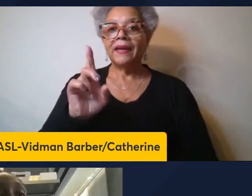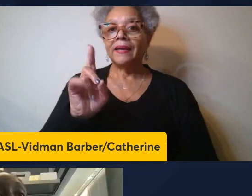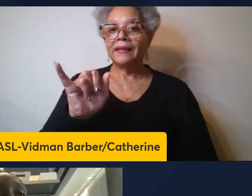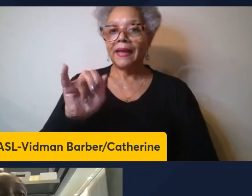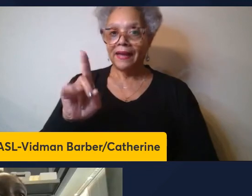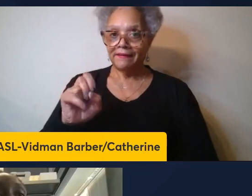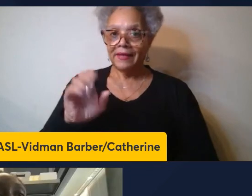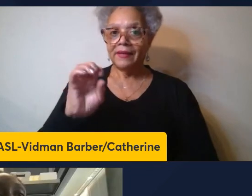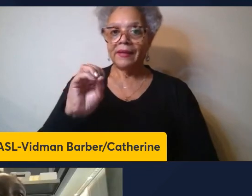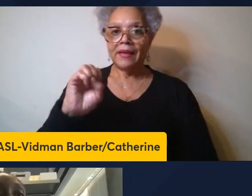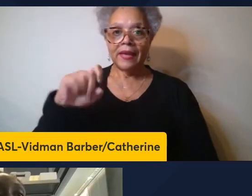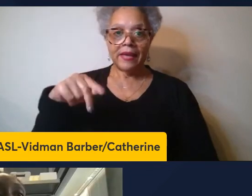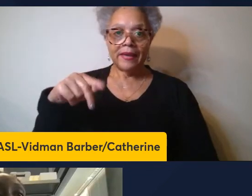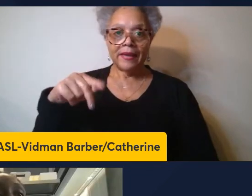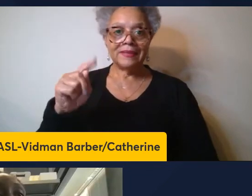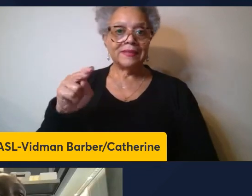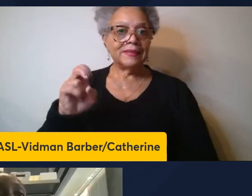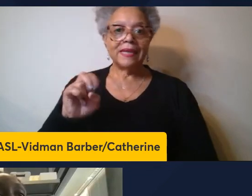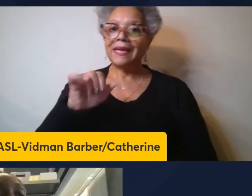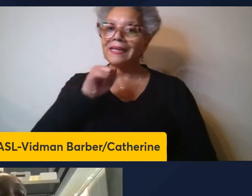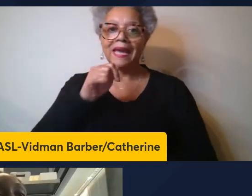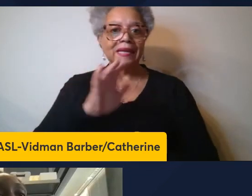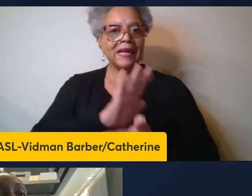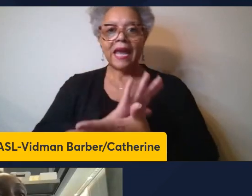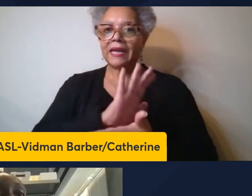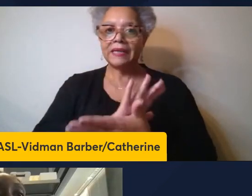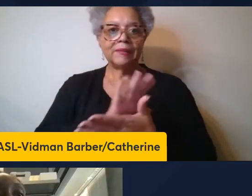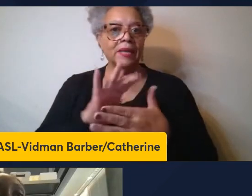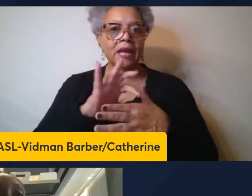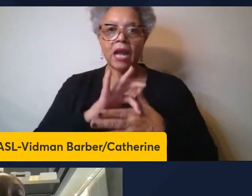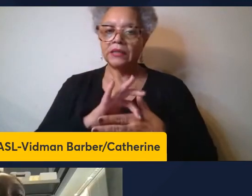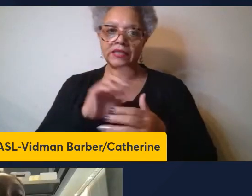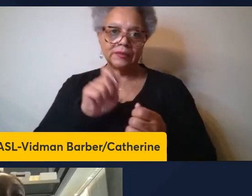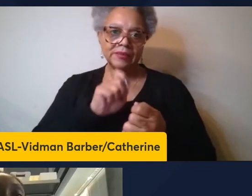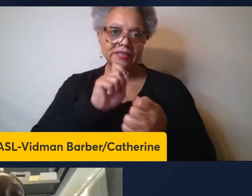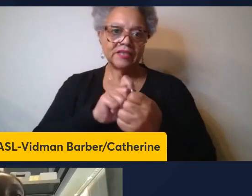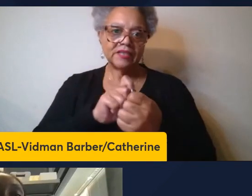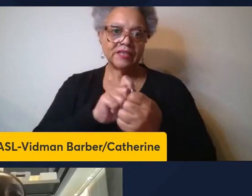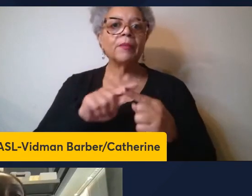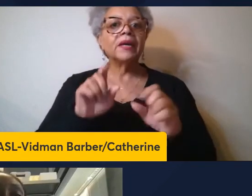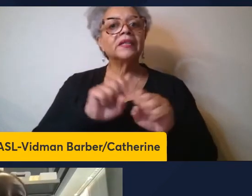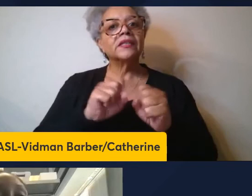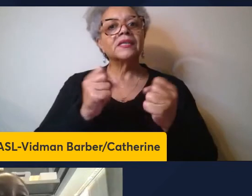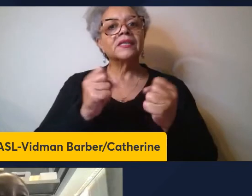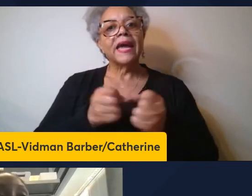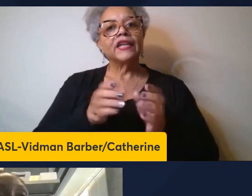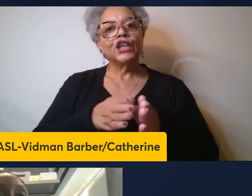this, not in an academic context specifically, but in society in general.